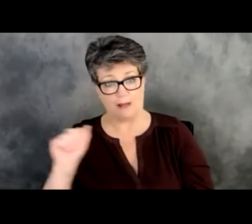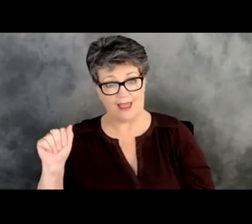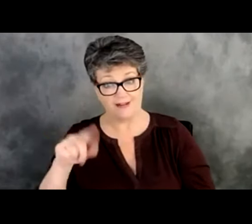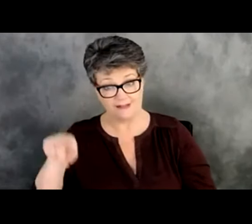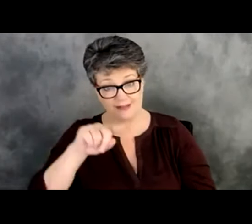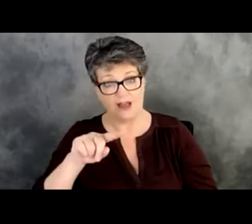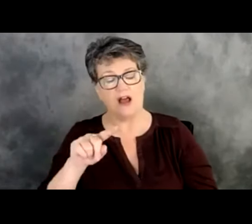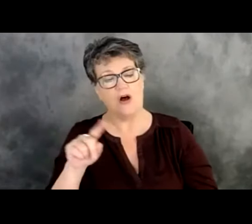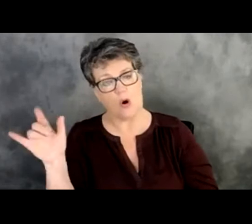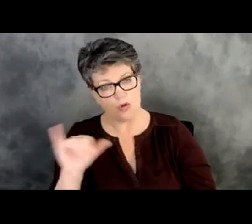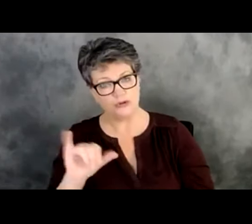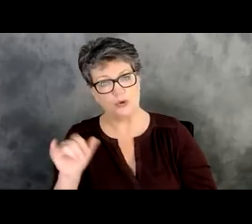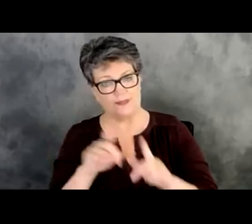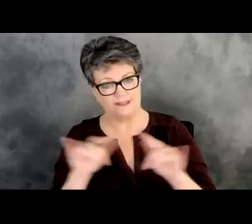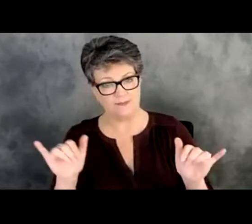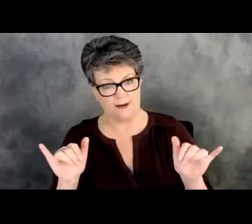also